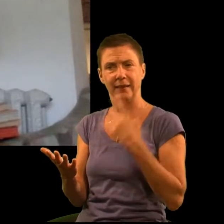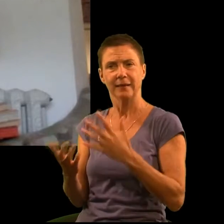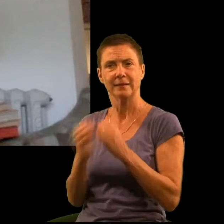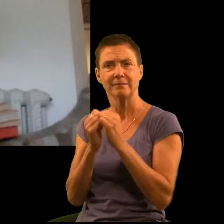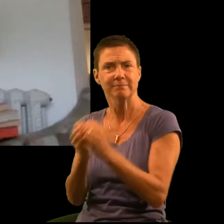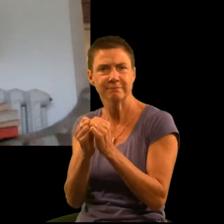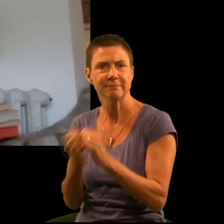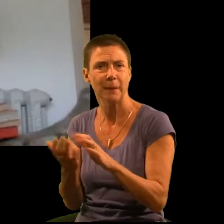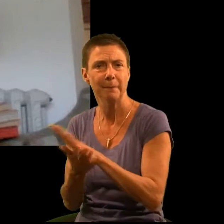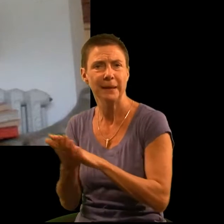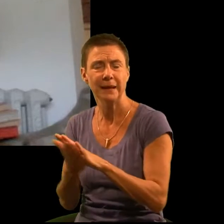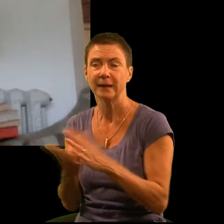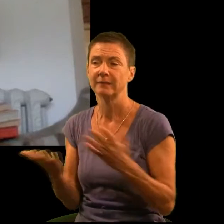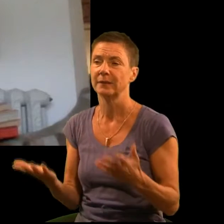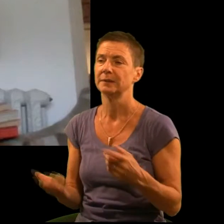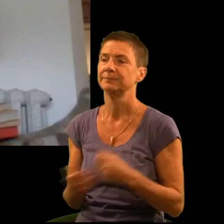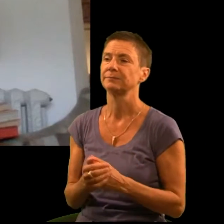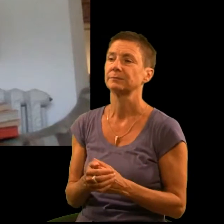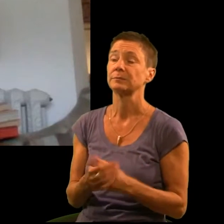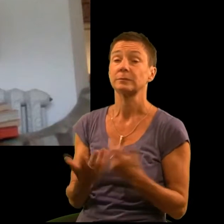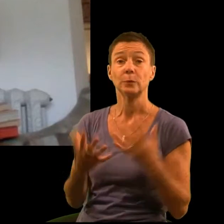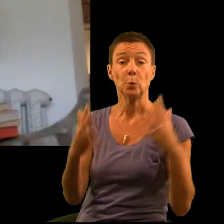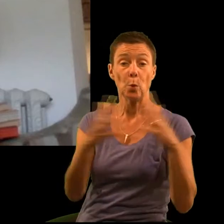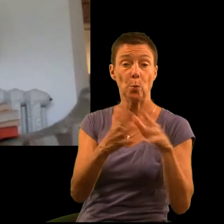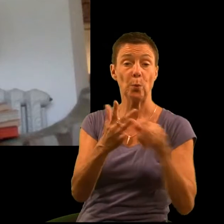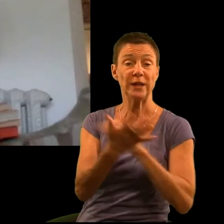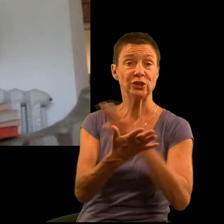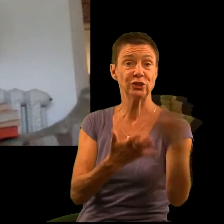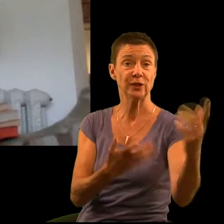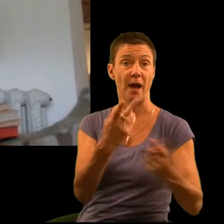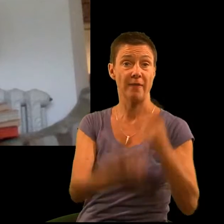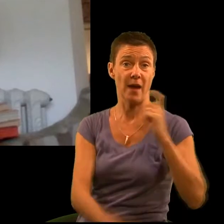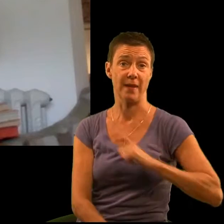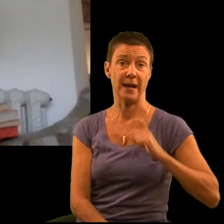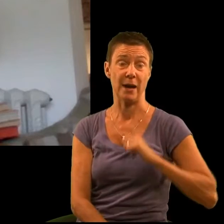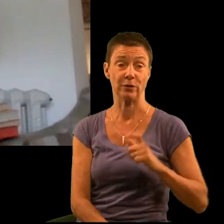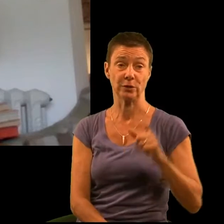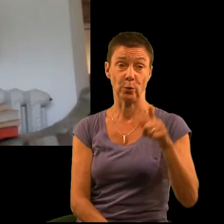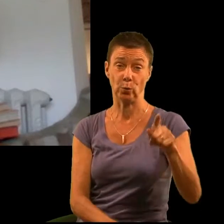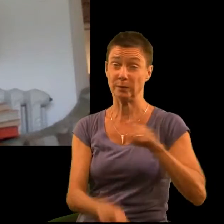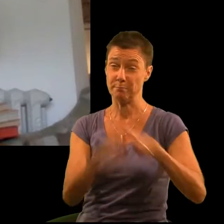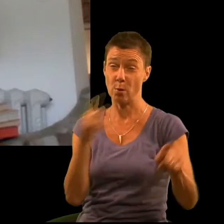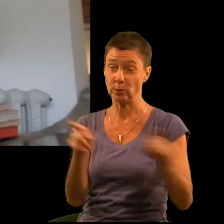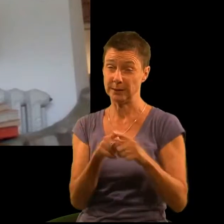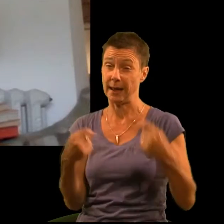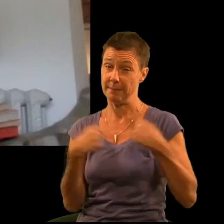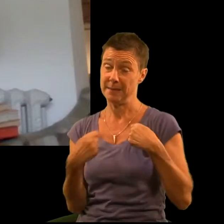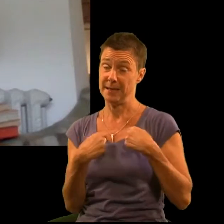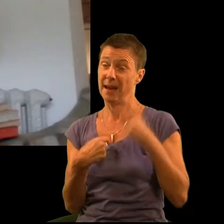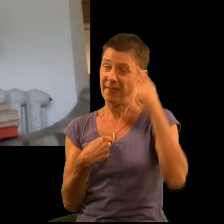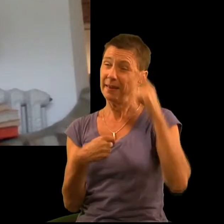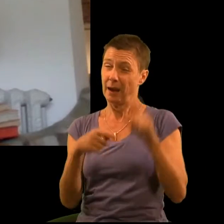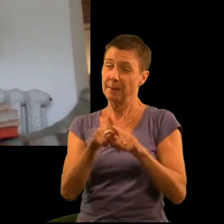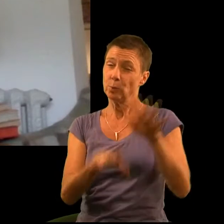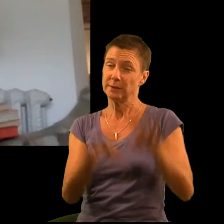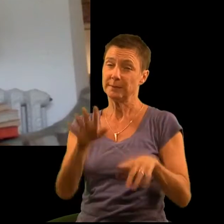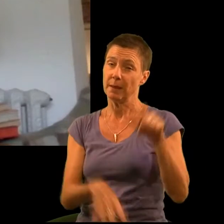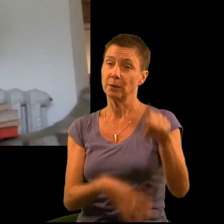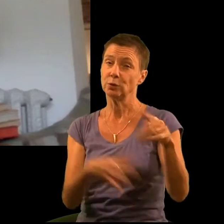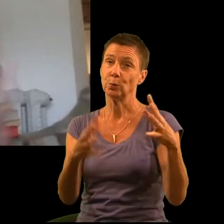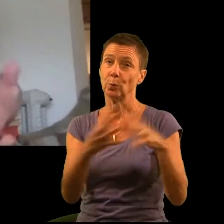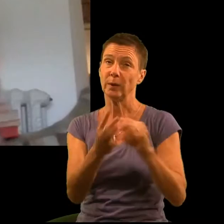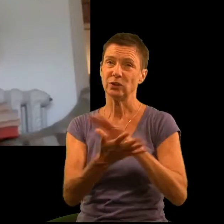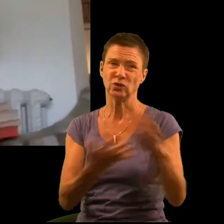Or I'm trying to think. Wish actually is the character who's most like me. I put a lot of myself into Wish. She's